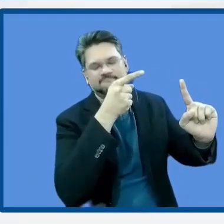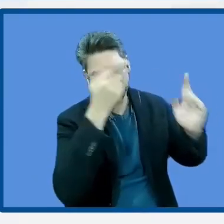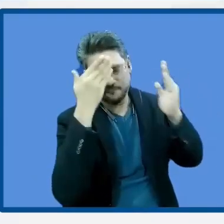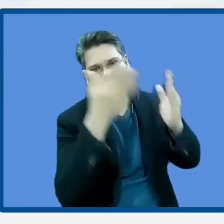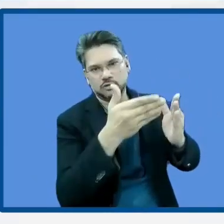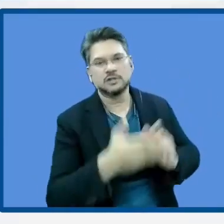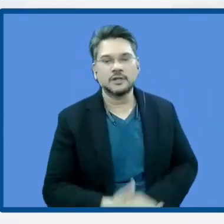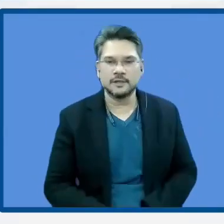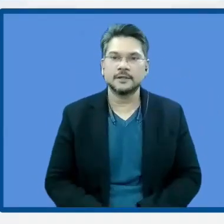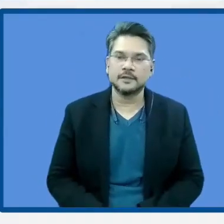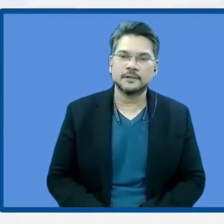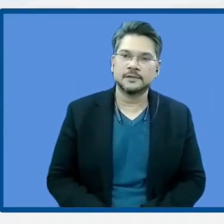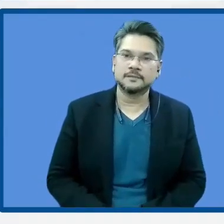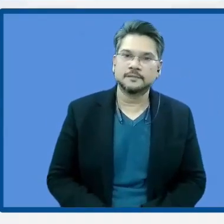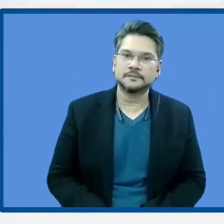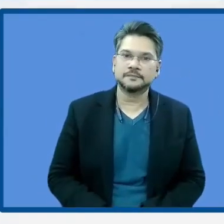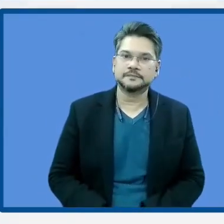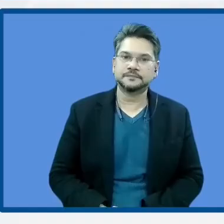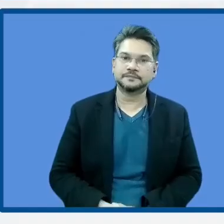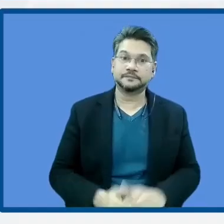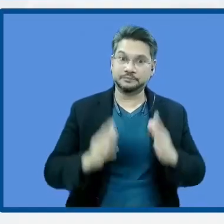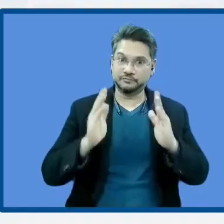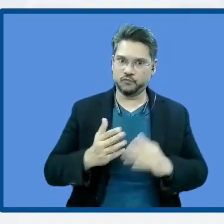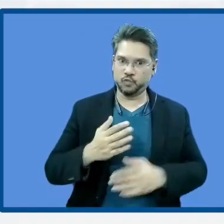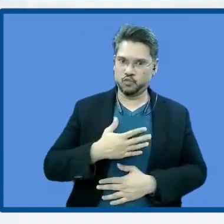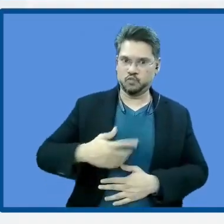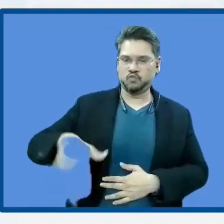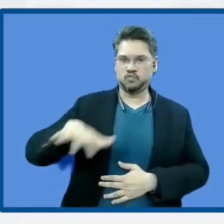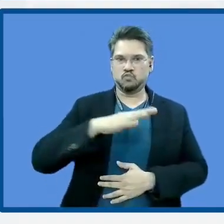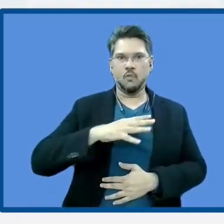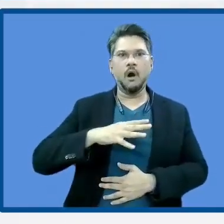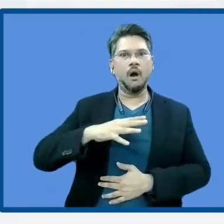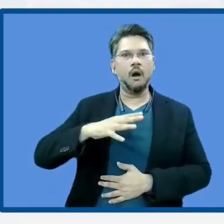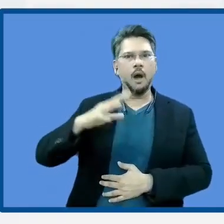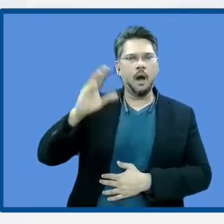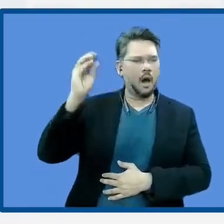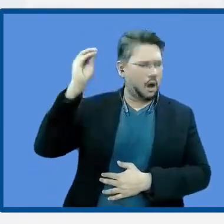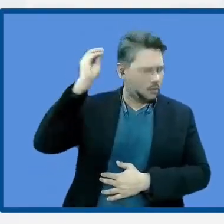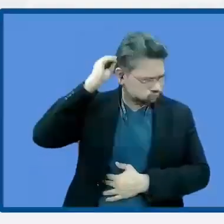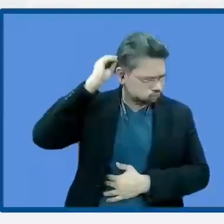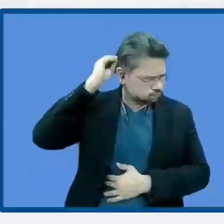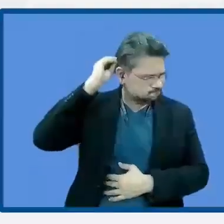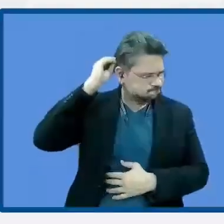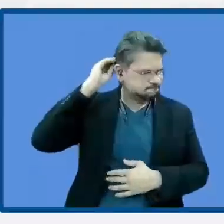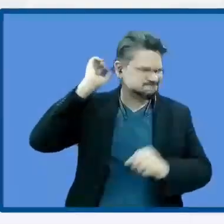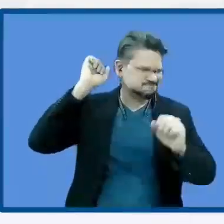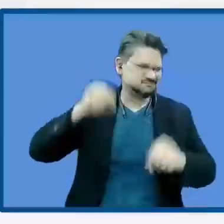We should remember this, and this would just be in itself a huge contribution.